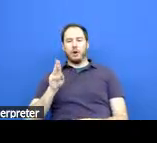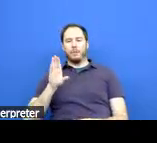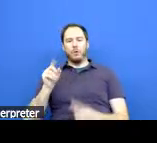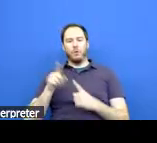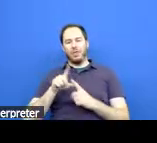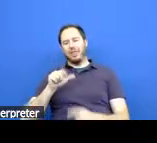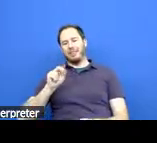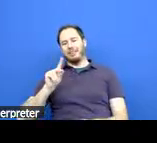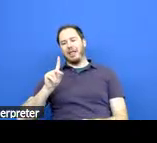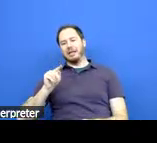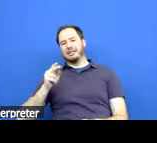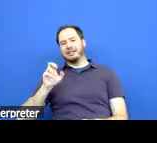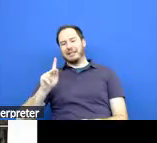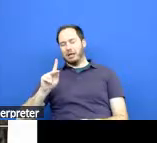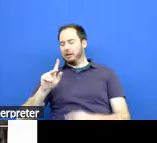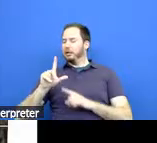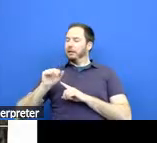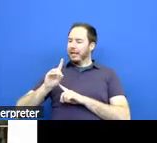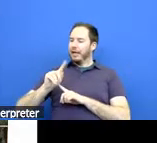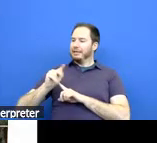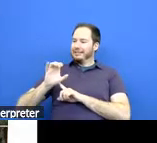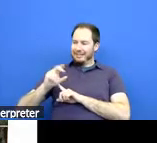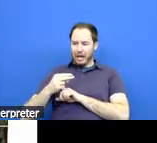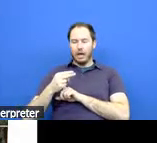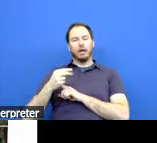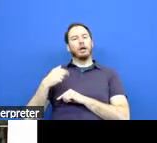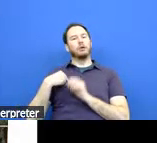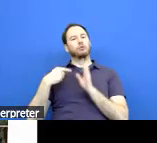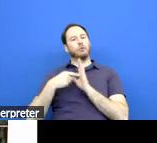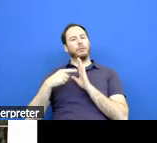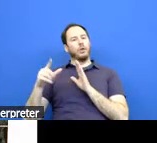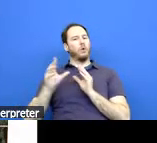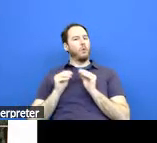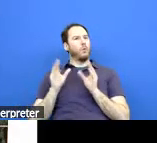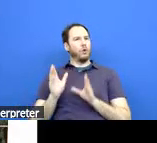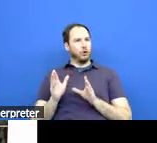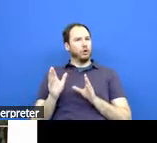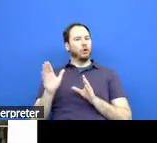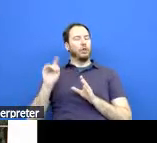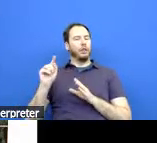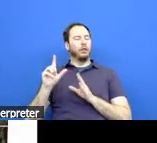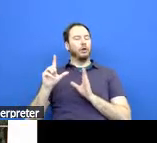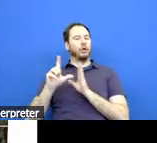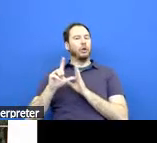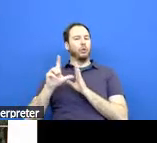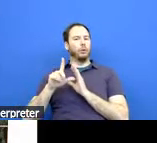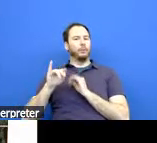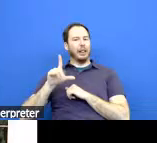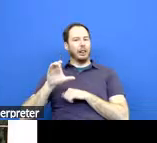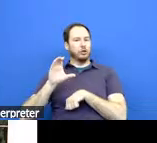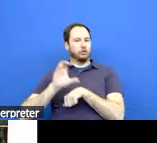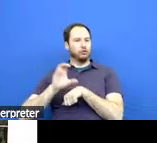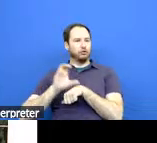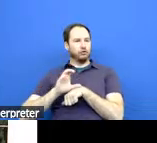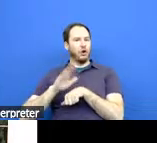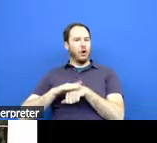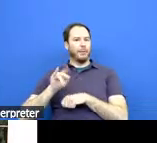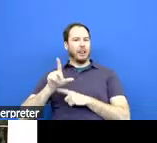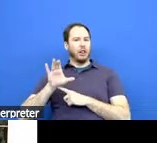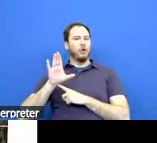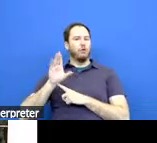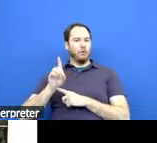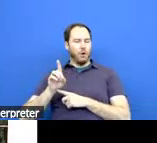Tech. I'm representing this evening both the owner, which is the Lutheran Pinnacle Church on Pinnacle Road, and